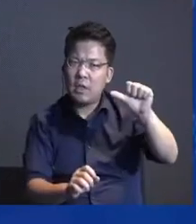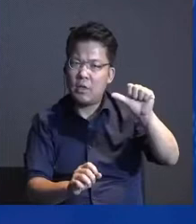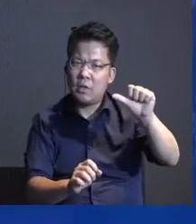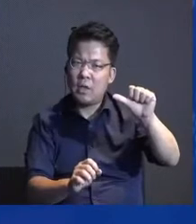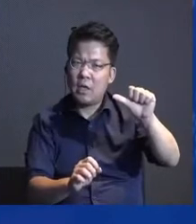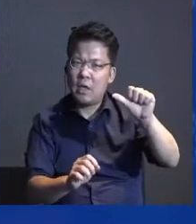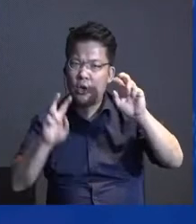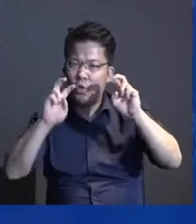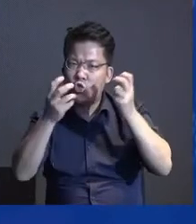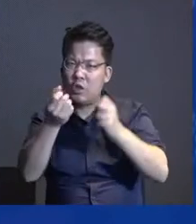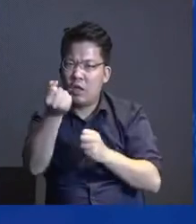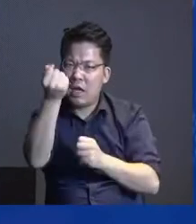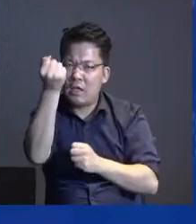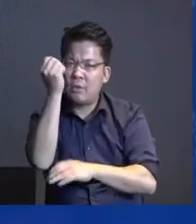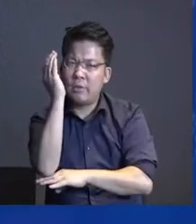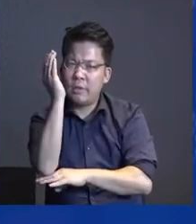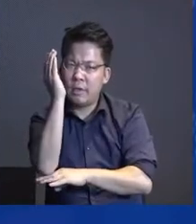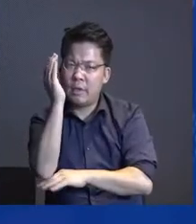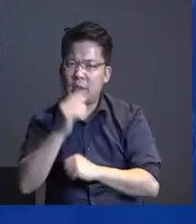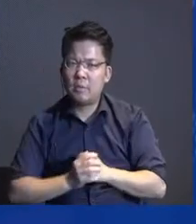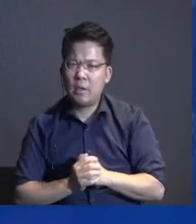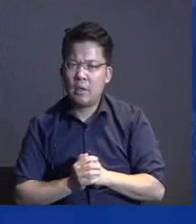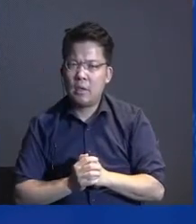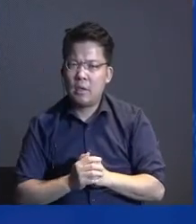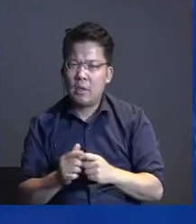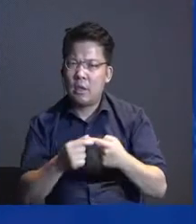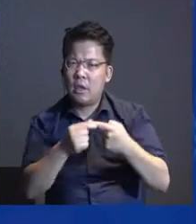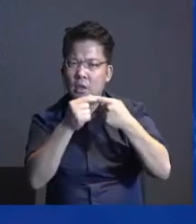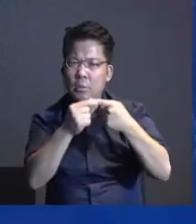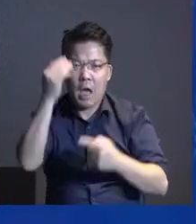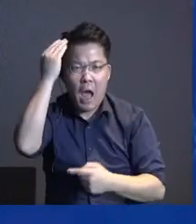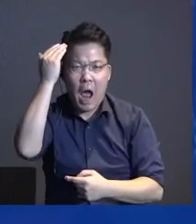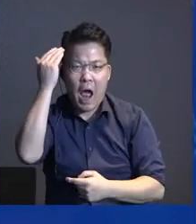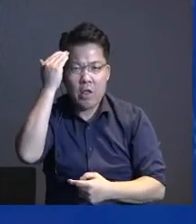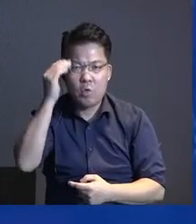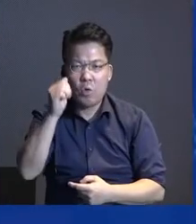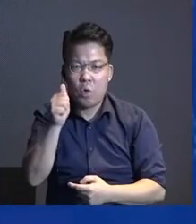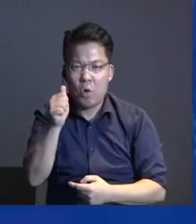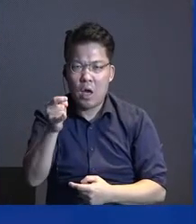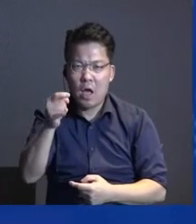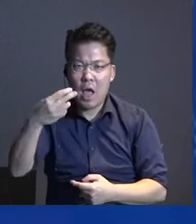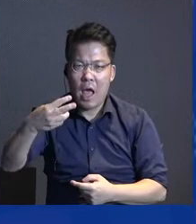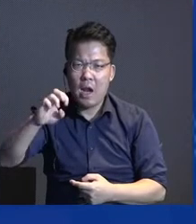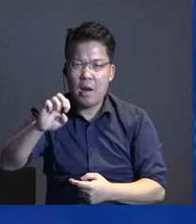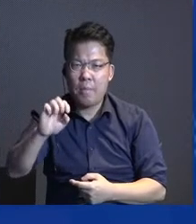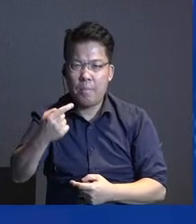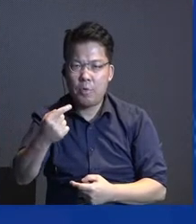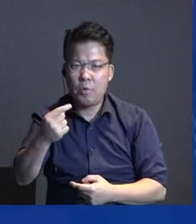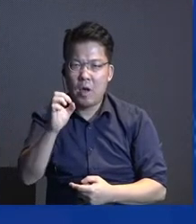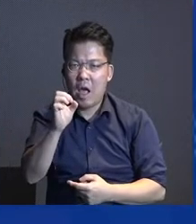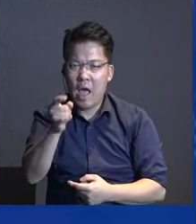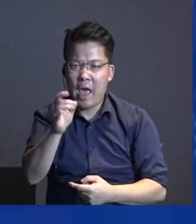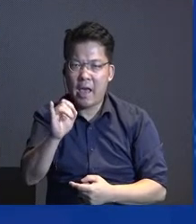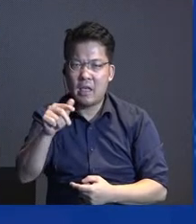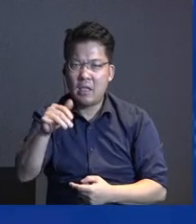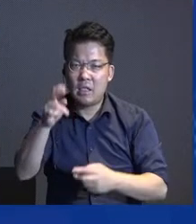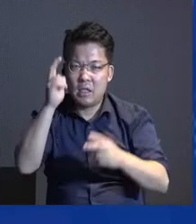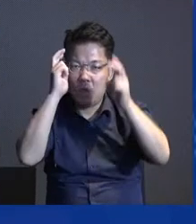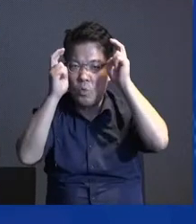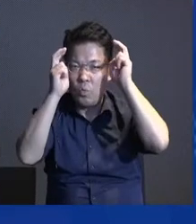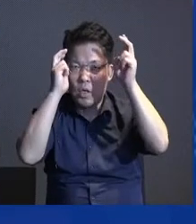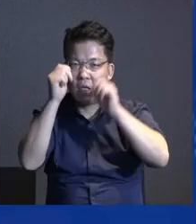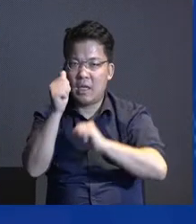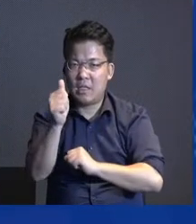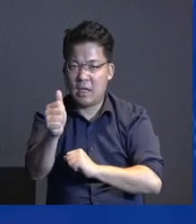is the director of the HelpAge Korea. He will make a presentation on the situation in Korea and